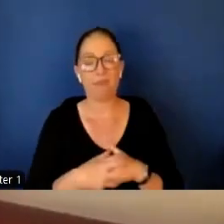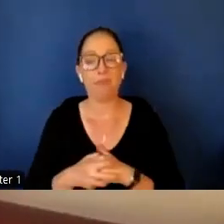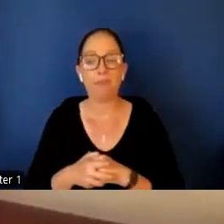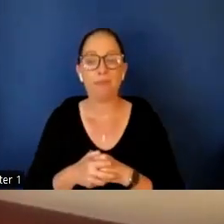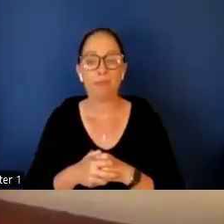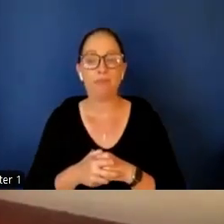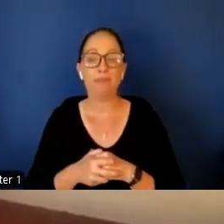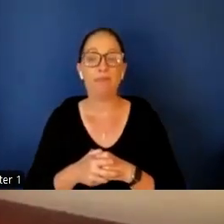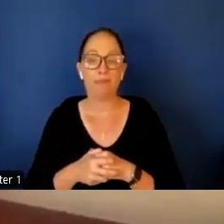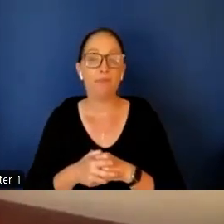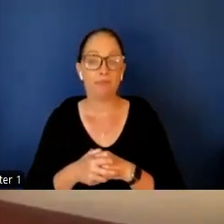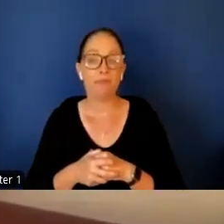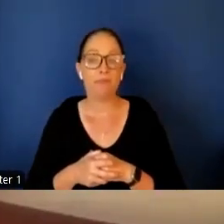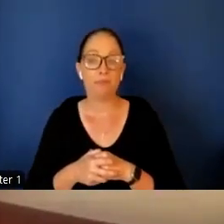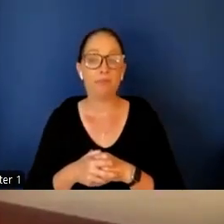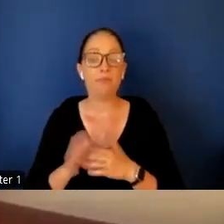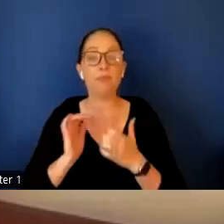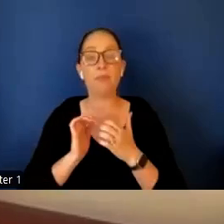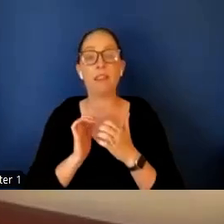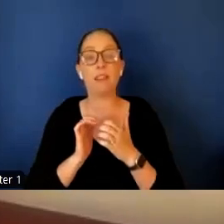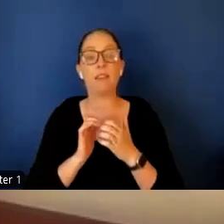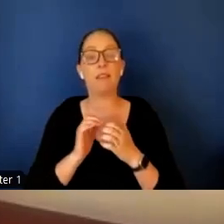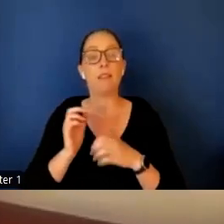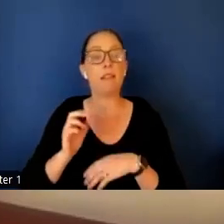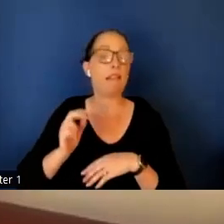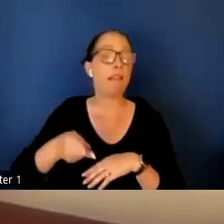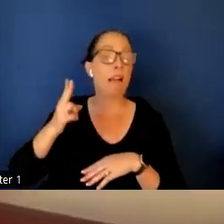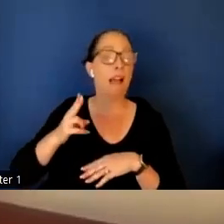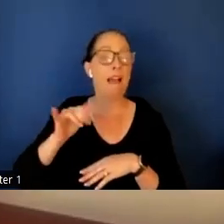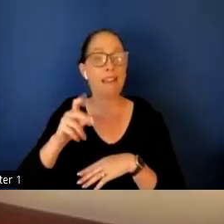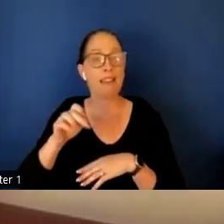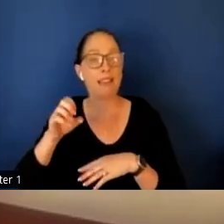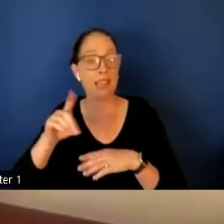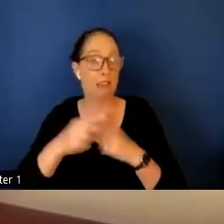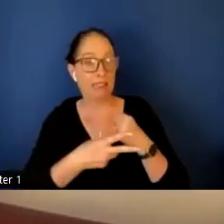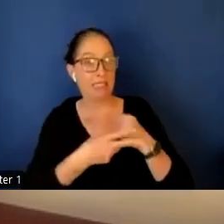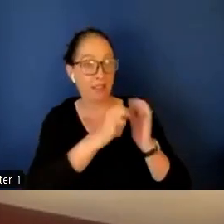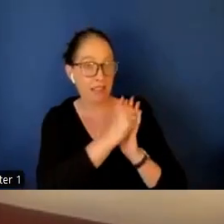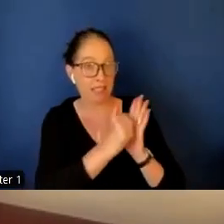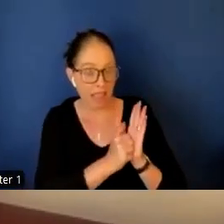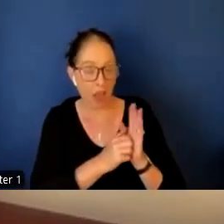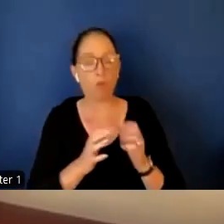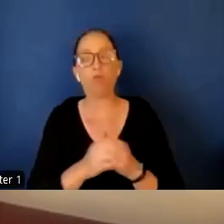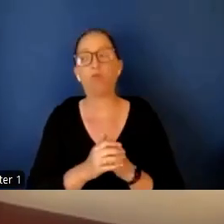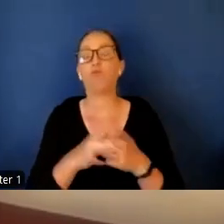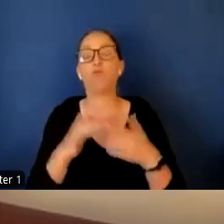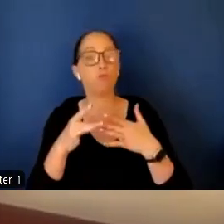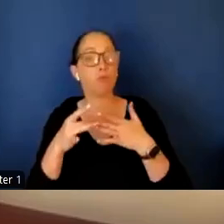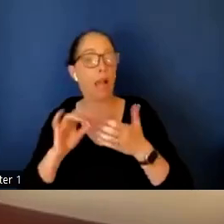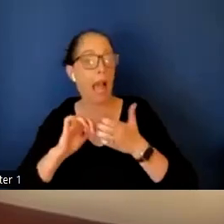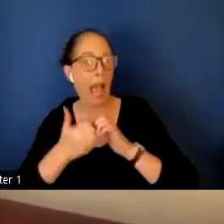right? So, and high yield savings accounts, right? Guidance when it comes to how to make that money